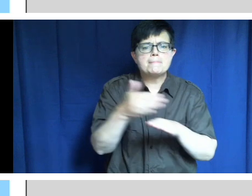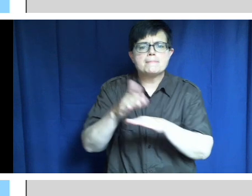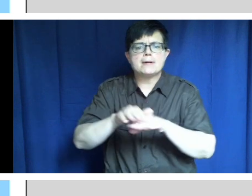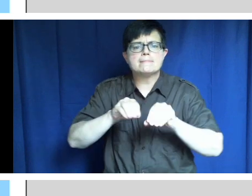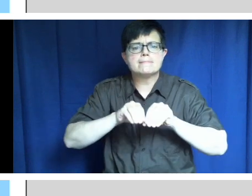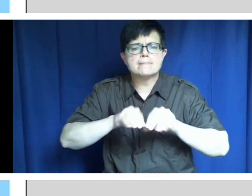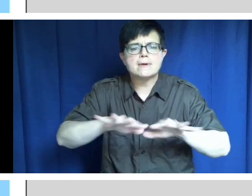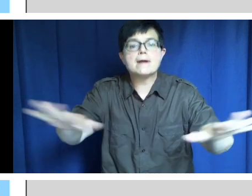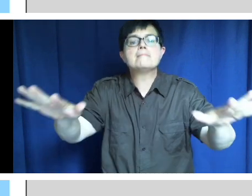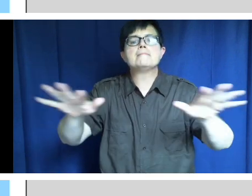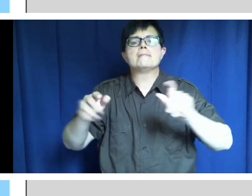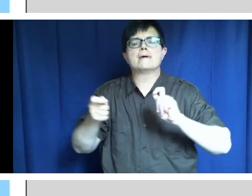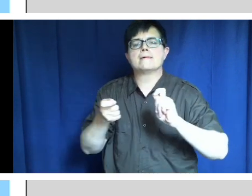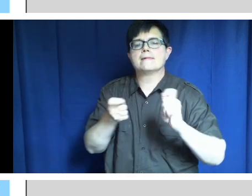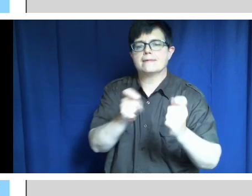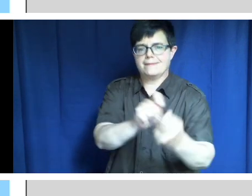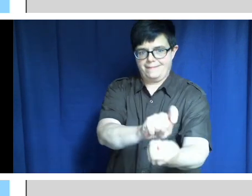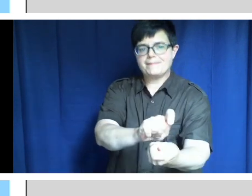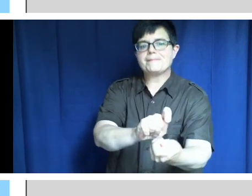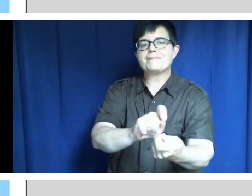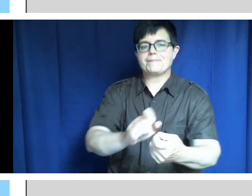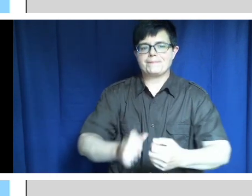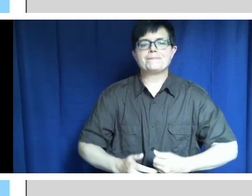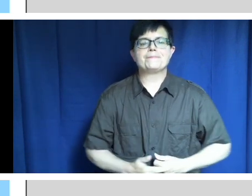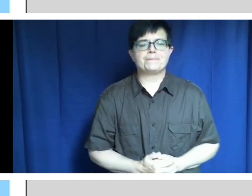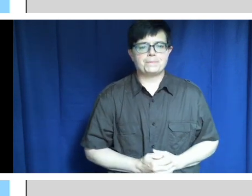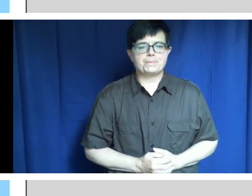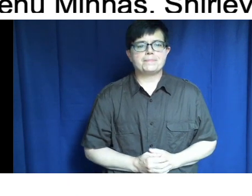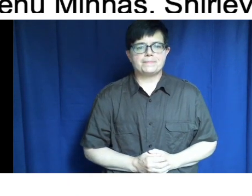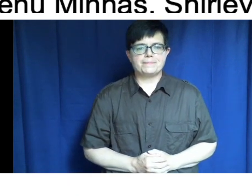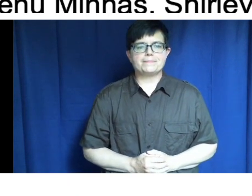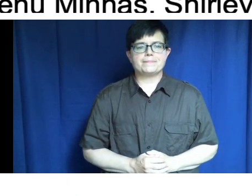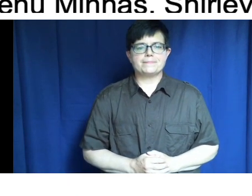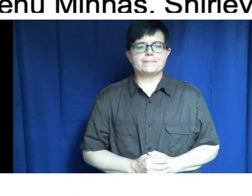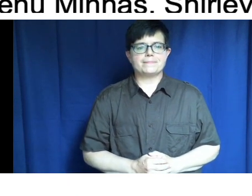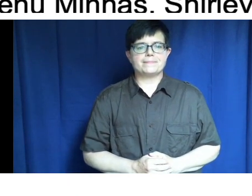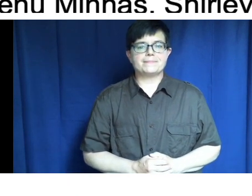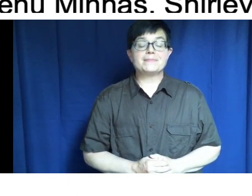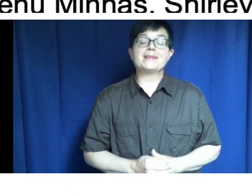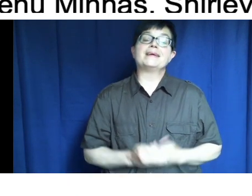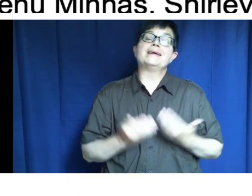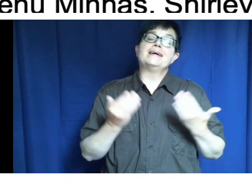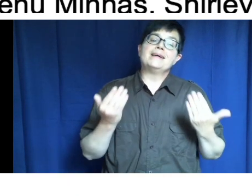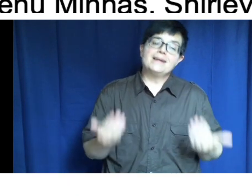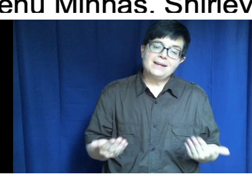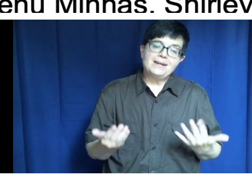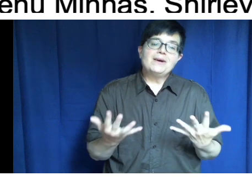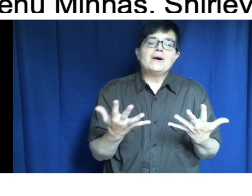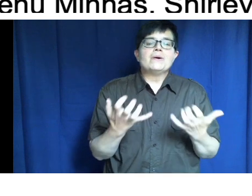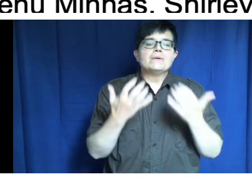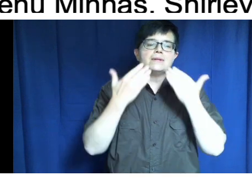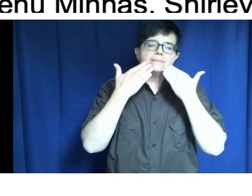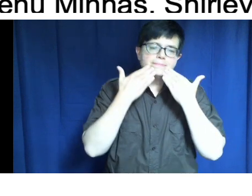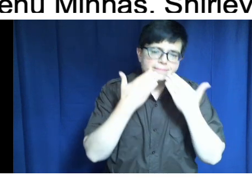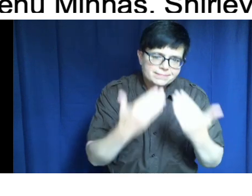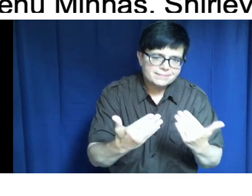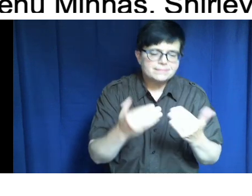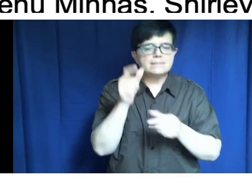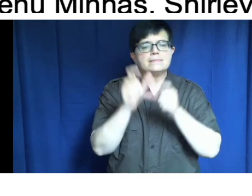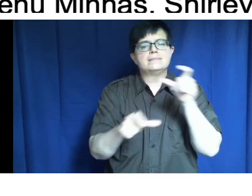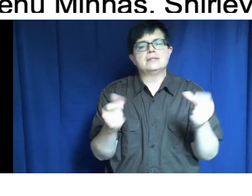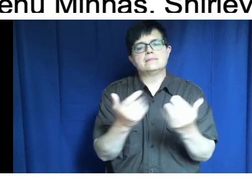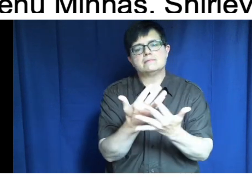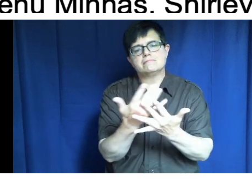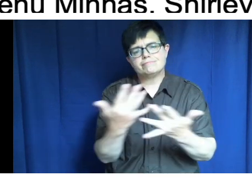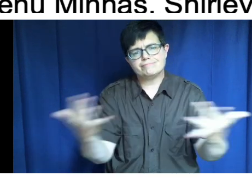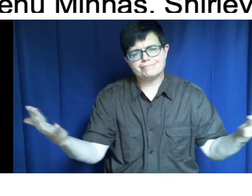sets and refine them over time. I would like to take the moment also to thank the many